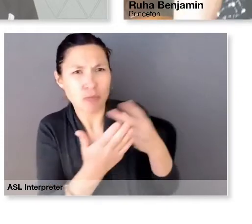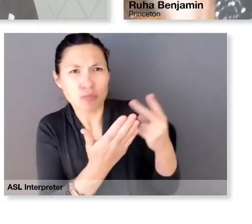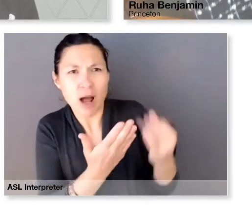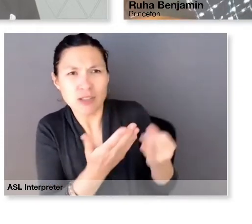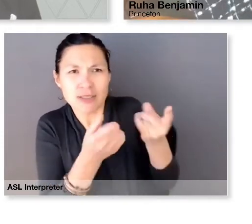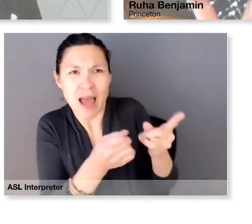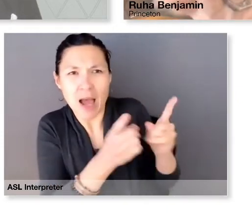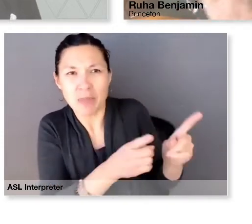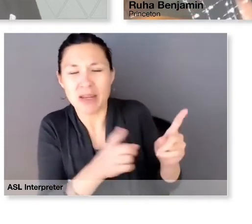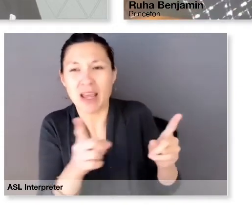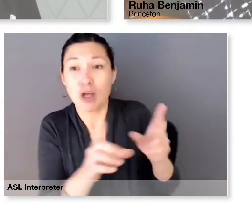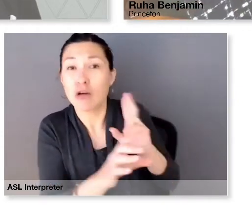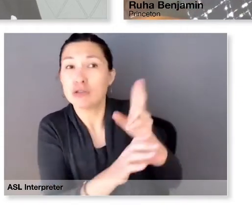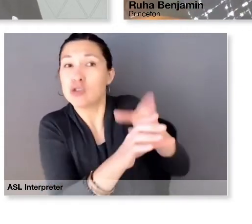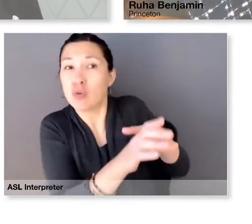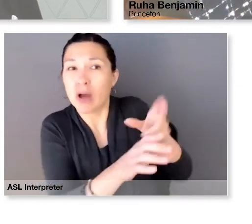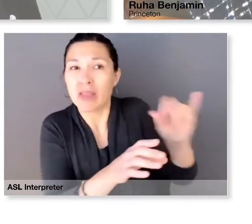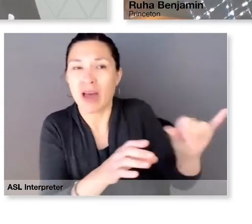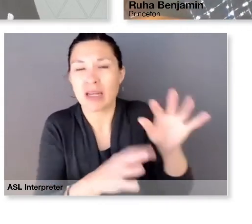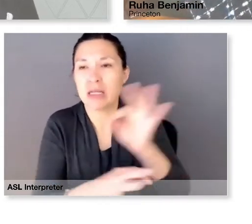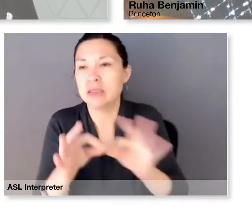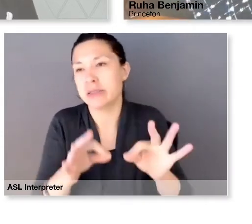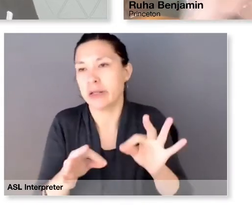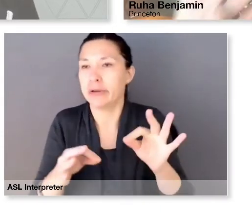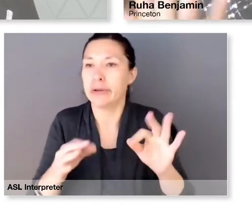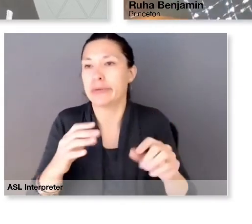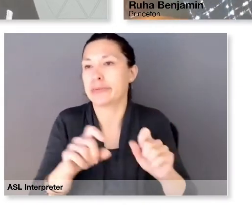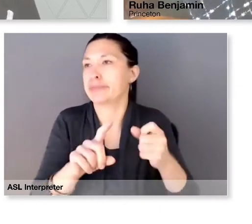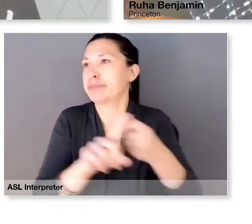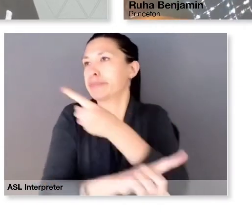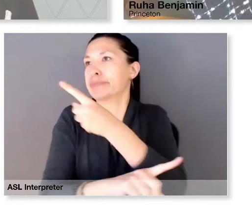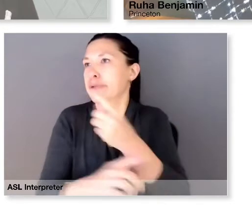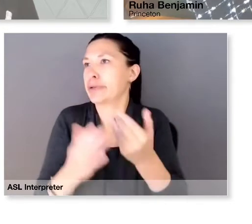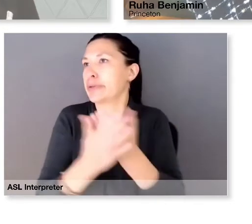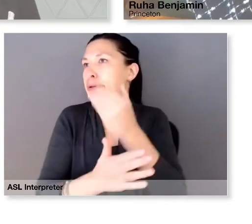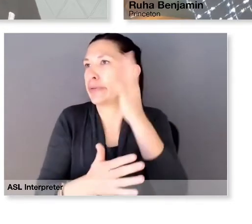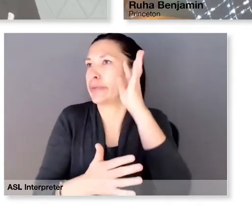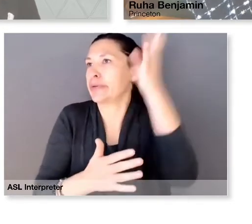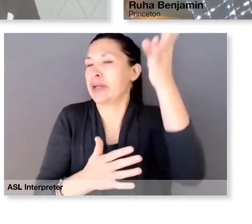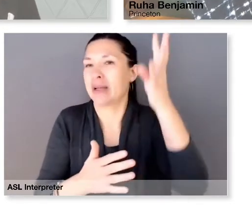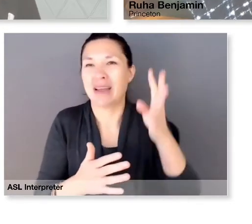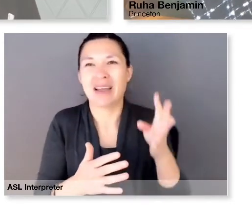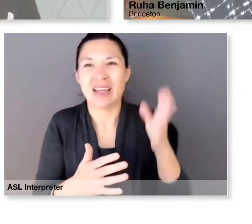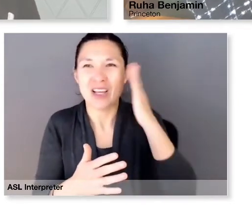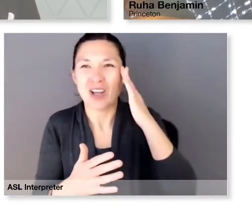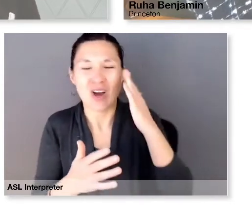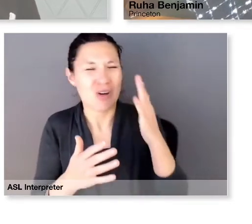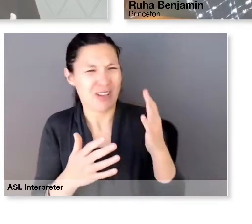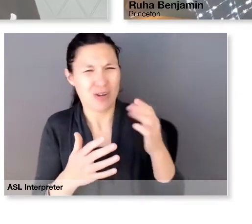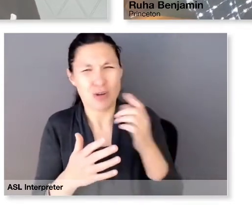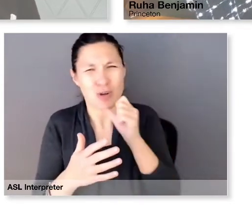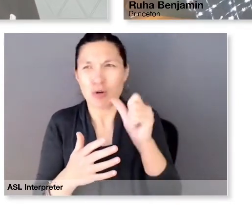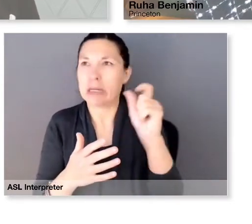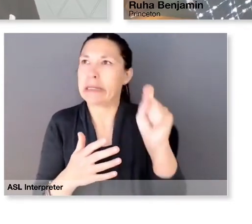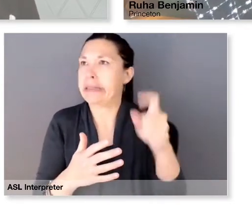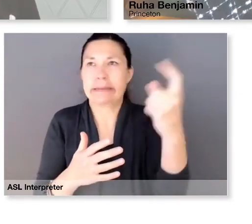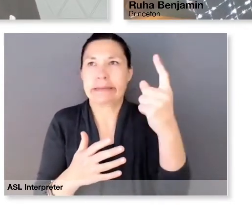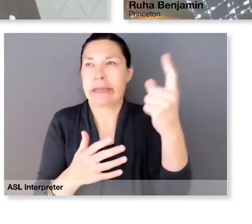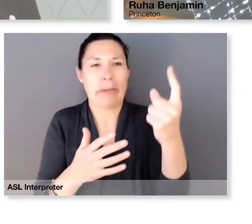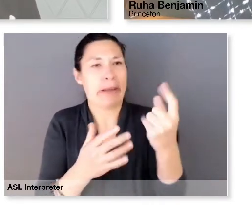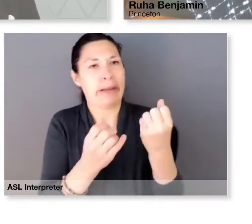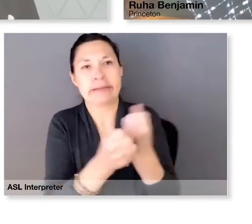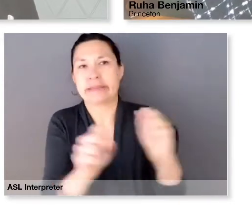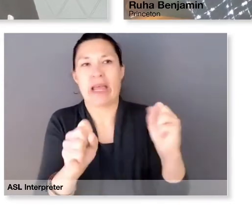and try to come up the solutions, going back to your savior, the idea of a savior complex. And so I hope that